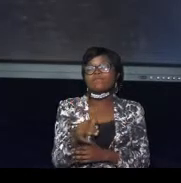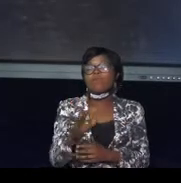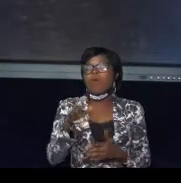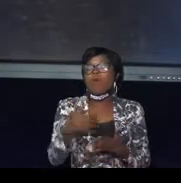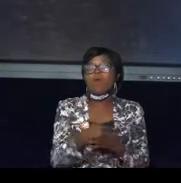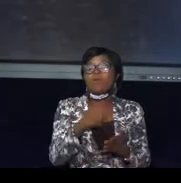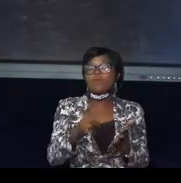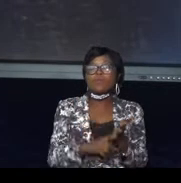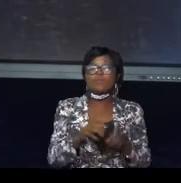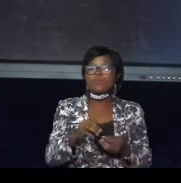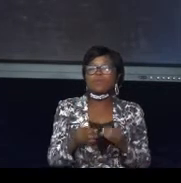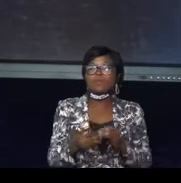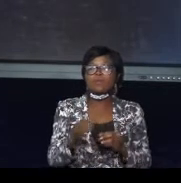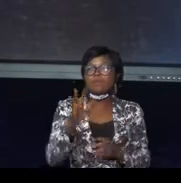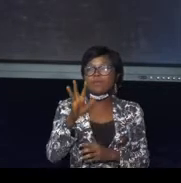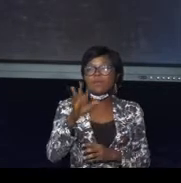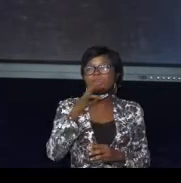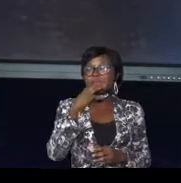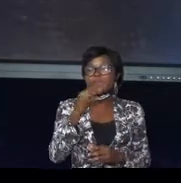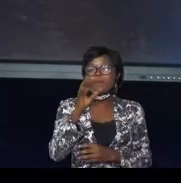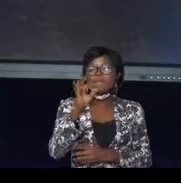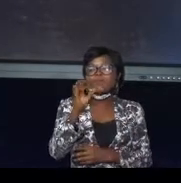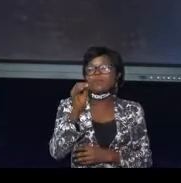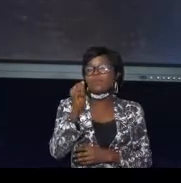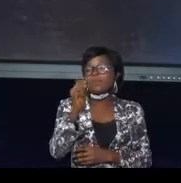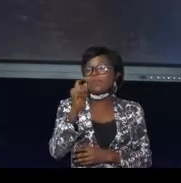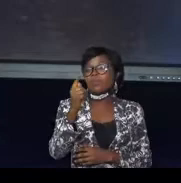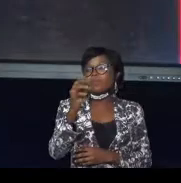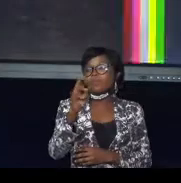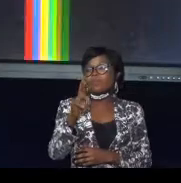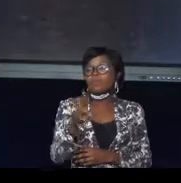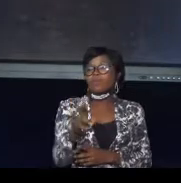the unit place. So all these numbers, 5 is a factor.